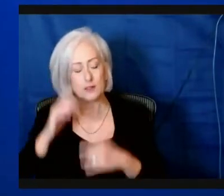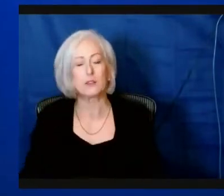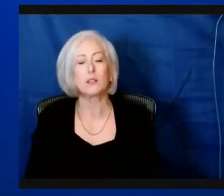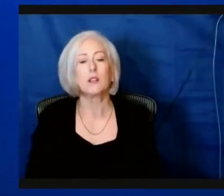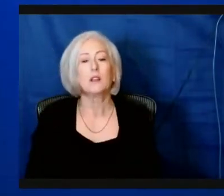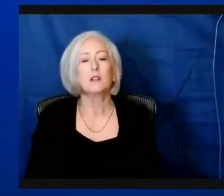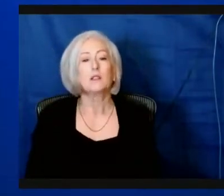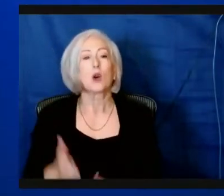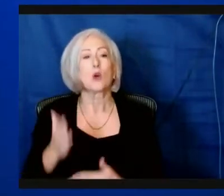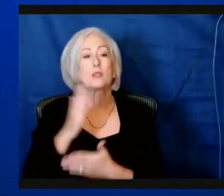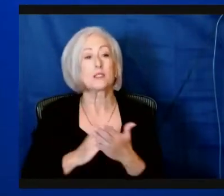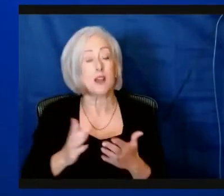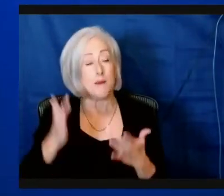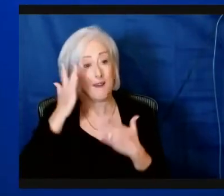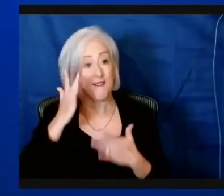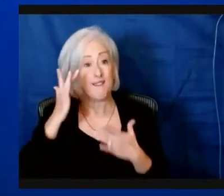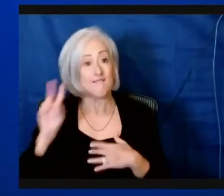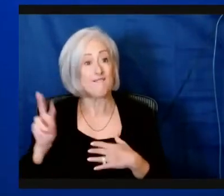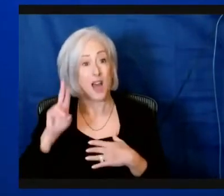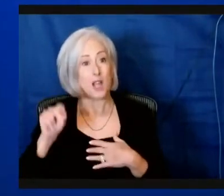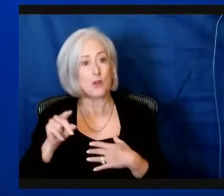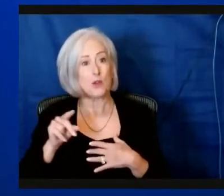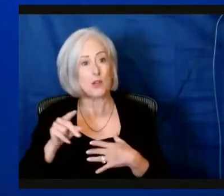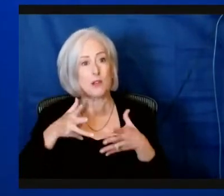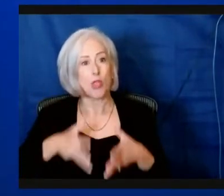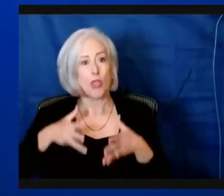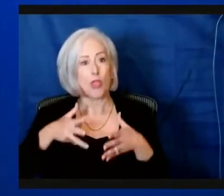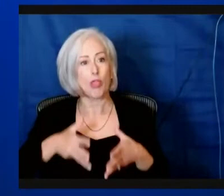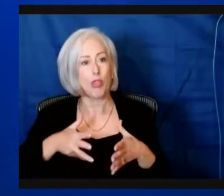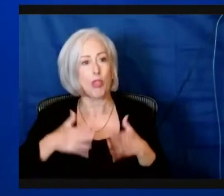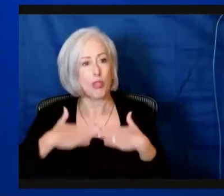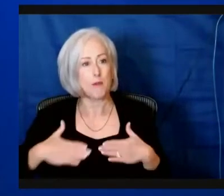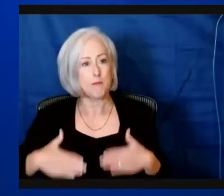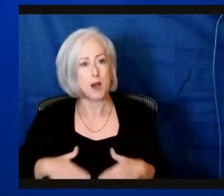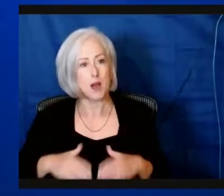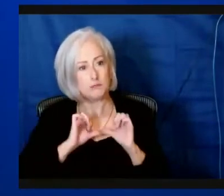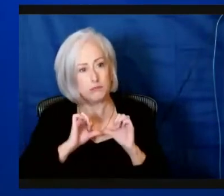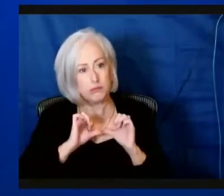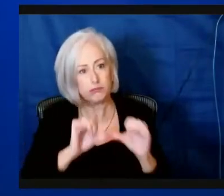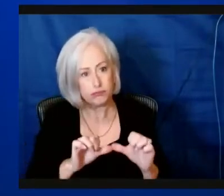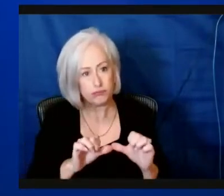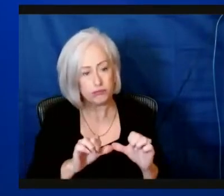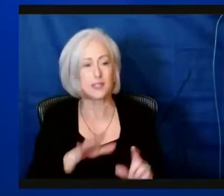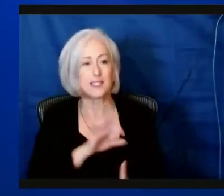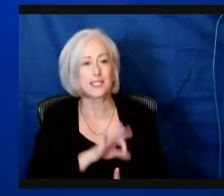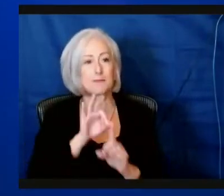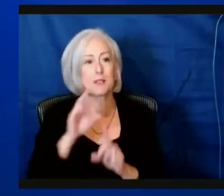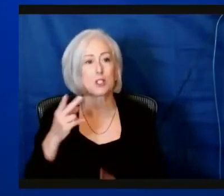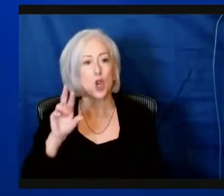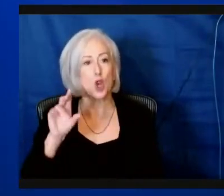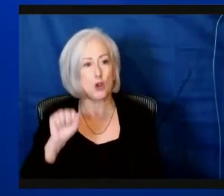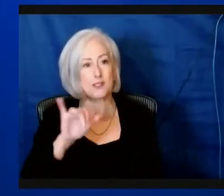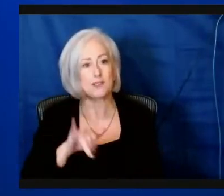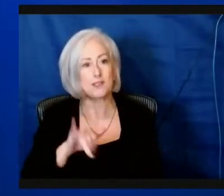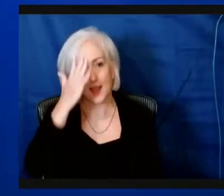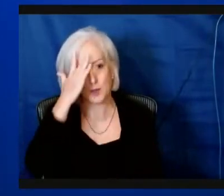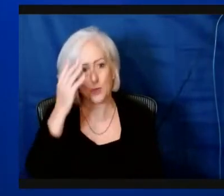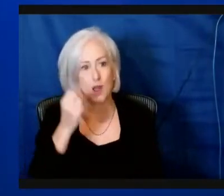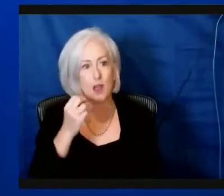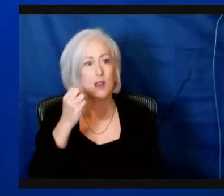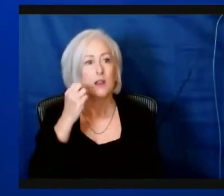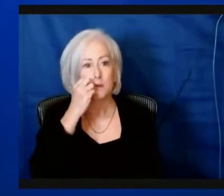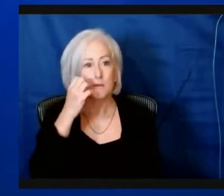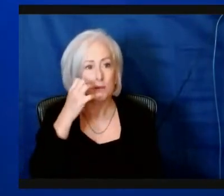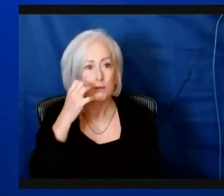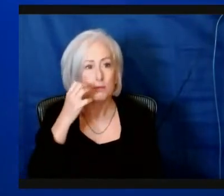body for a very long time, for years, for all your life. If you get herpes virus, that's why you can get cold sores. They come and go again and again,